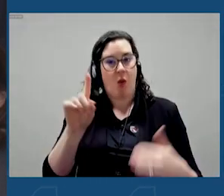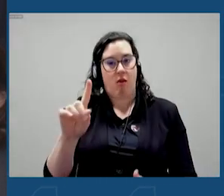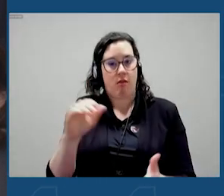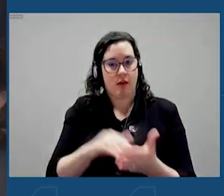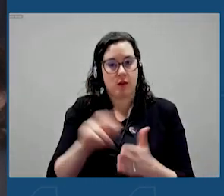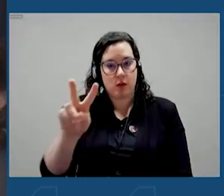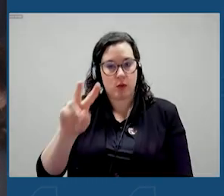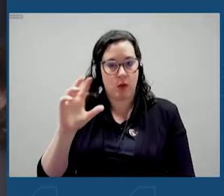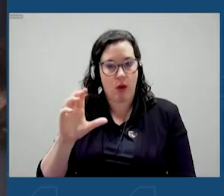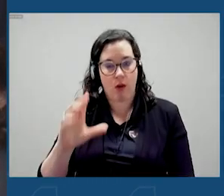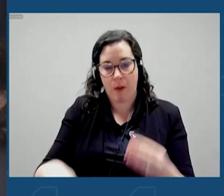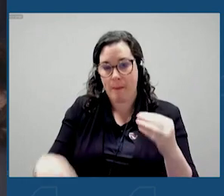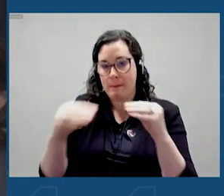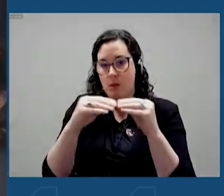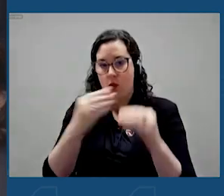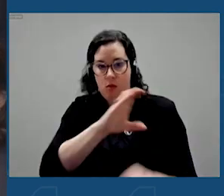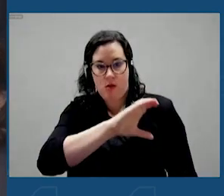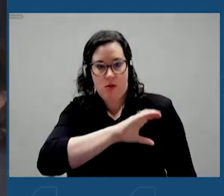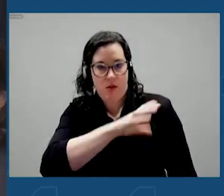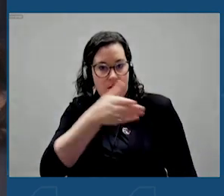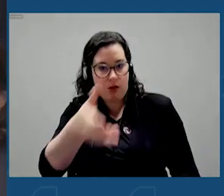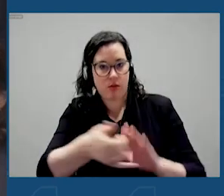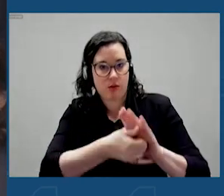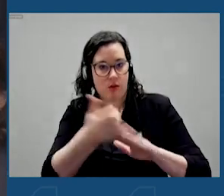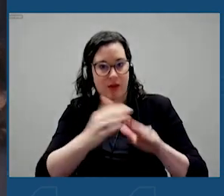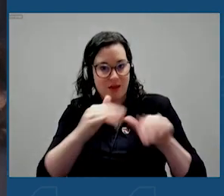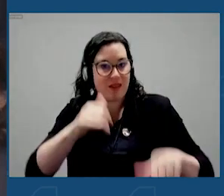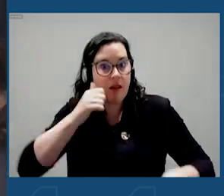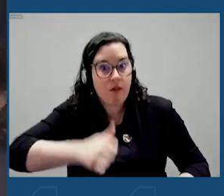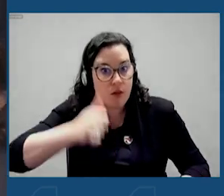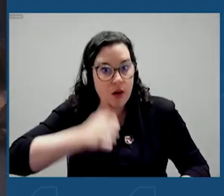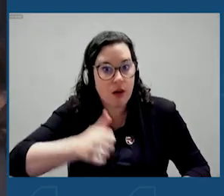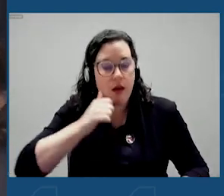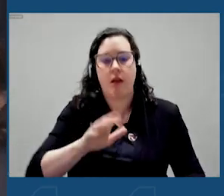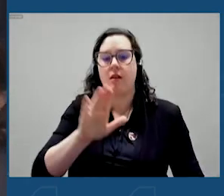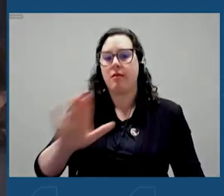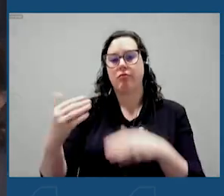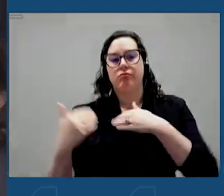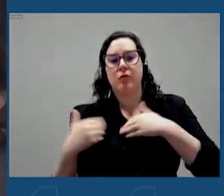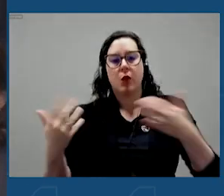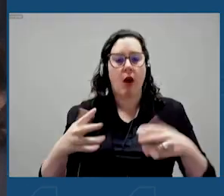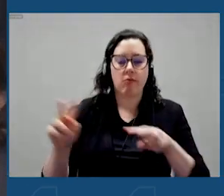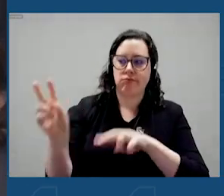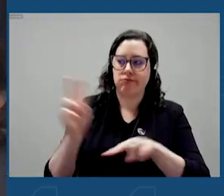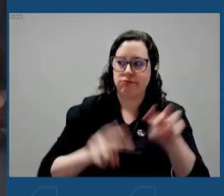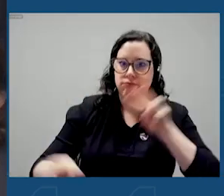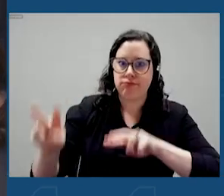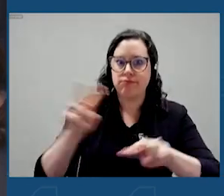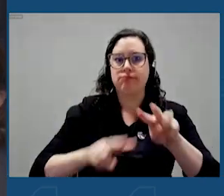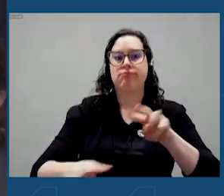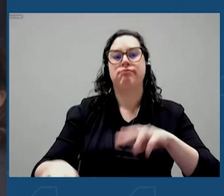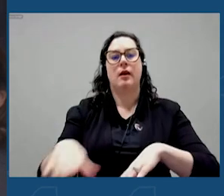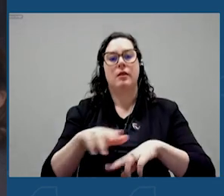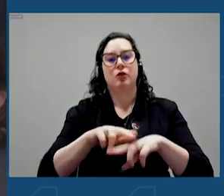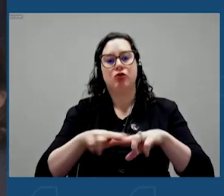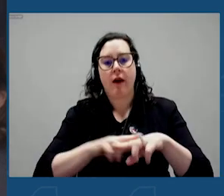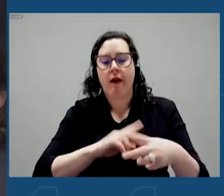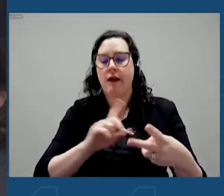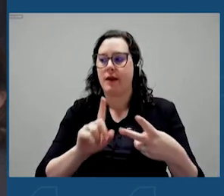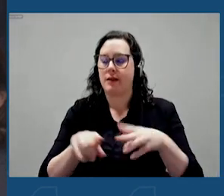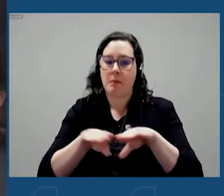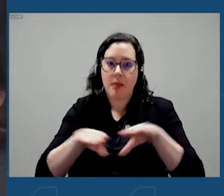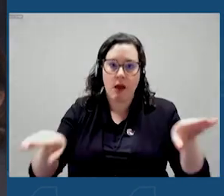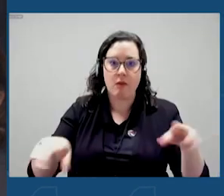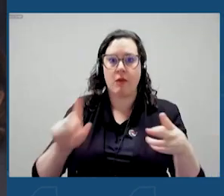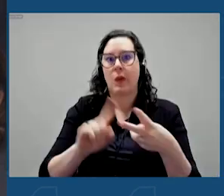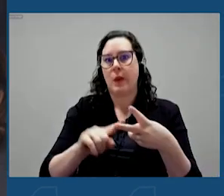subway system every day, assigned to patrol trains, platforms, mezzanines, and turnstiles. And